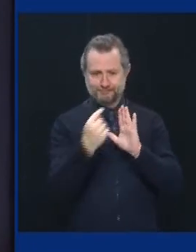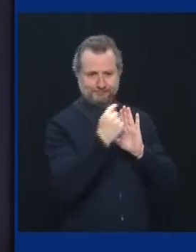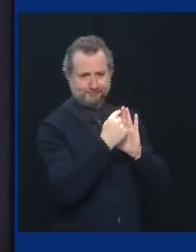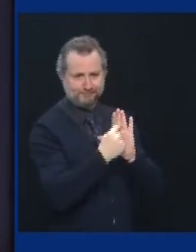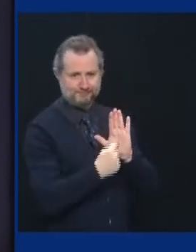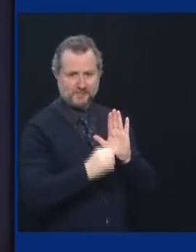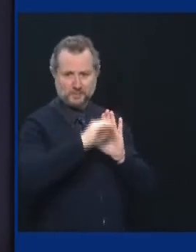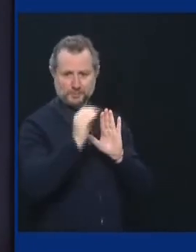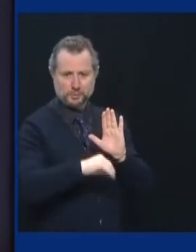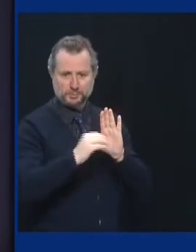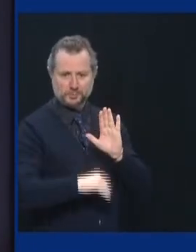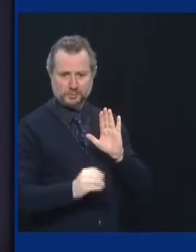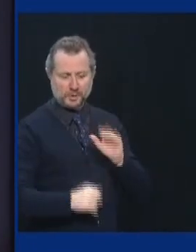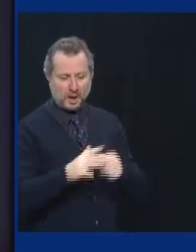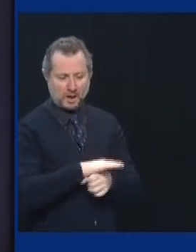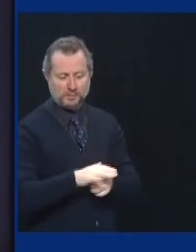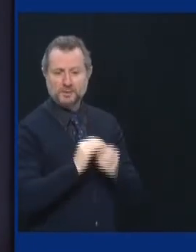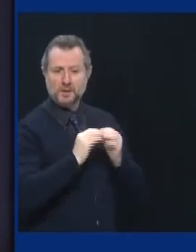how many